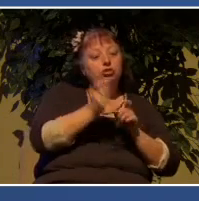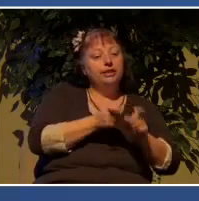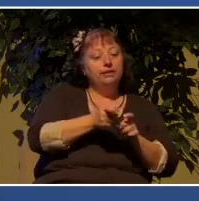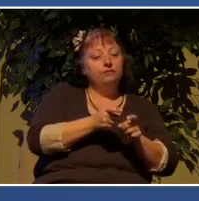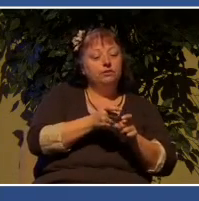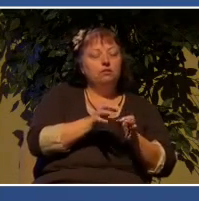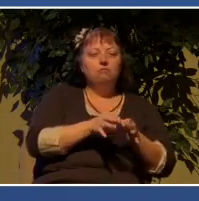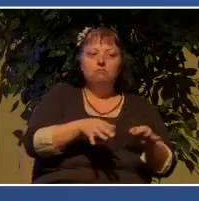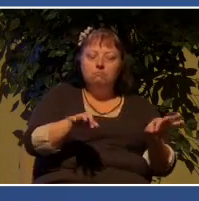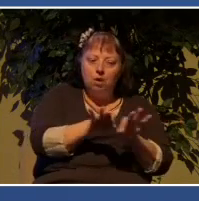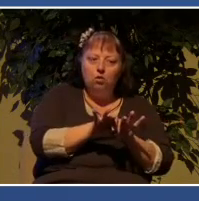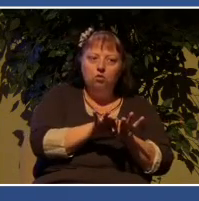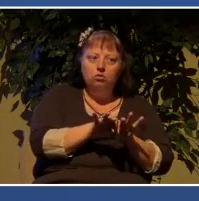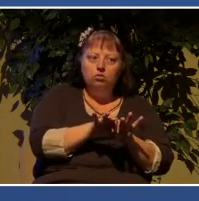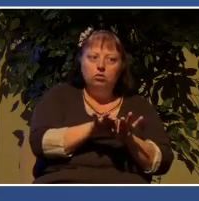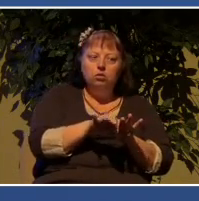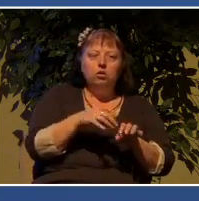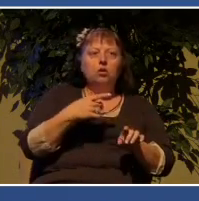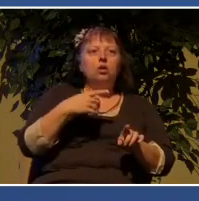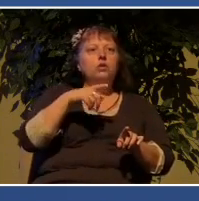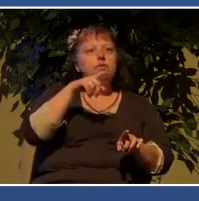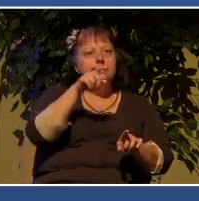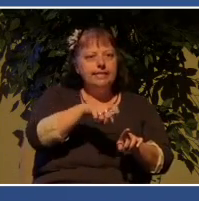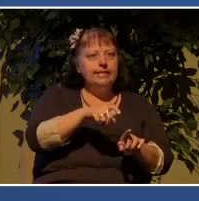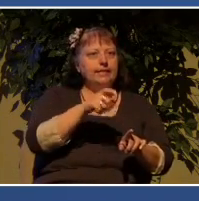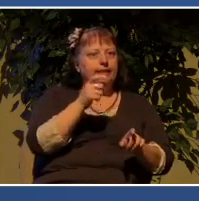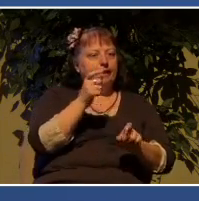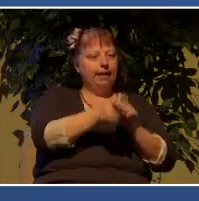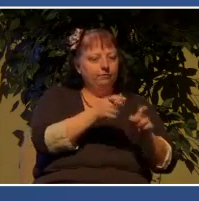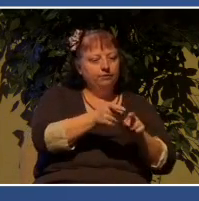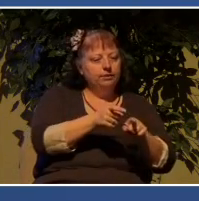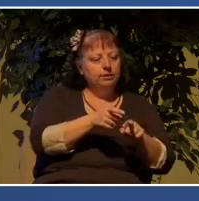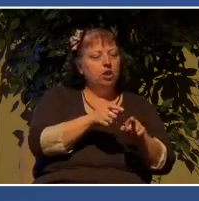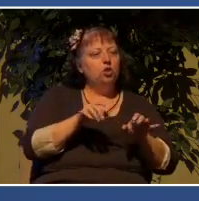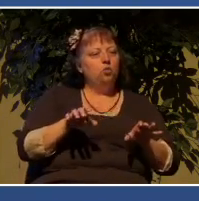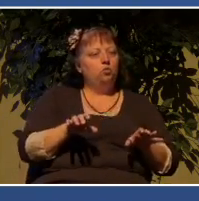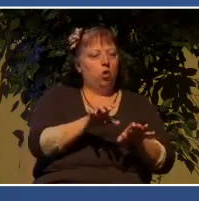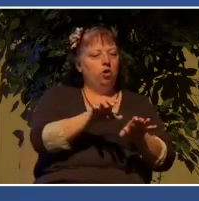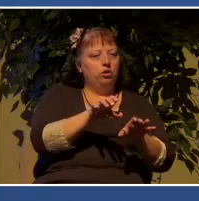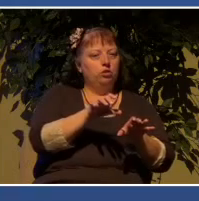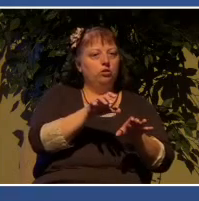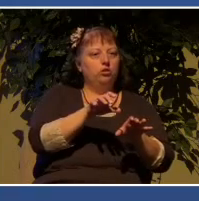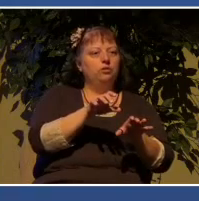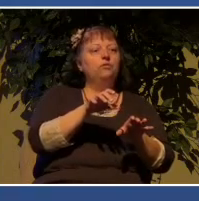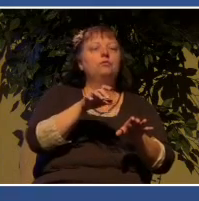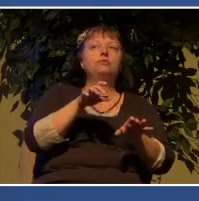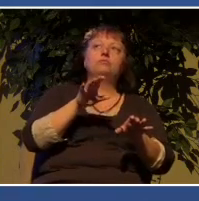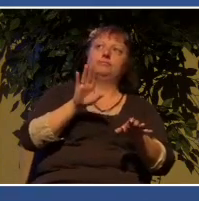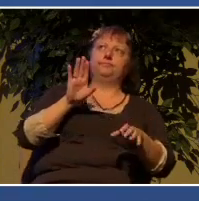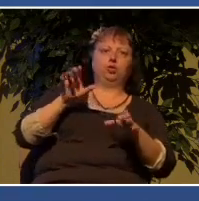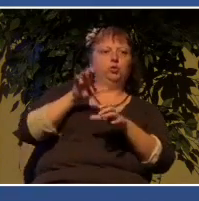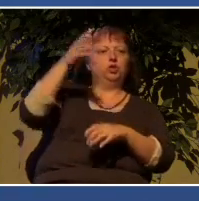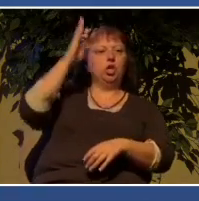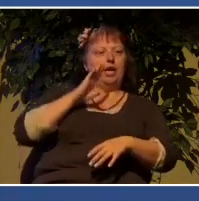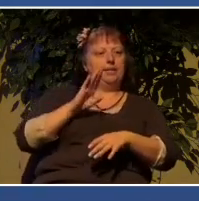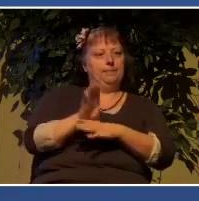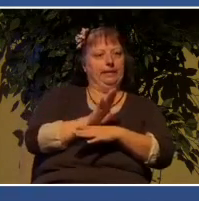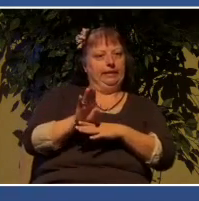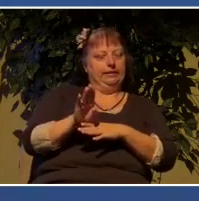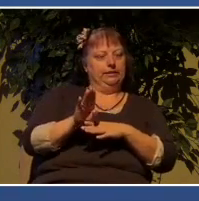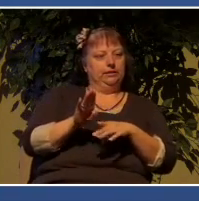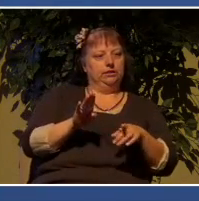spiritual gifts to be able to do the business of the kingdom. But he says the context of spiritual